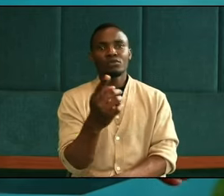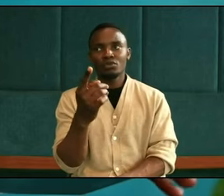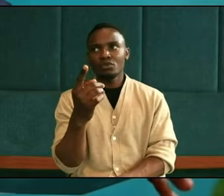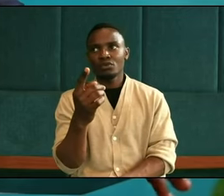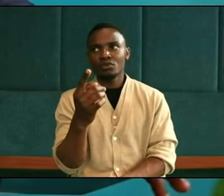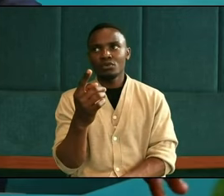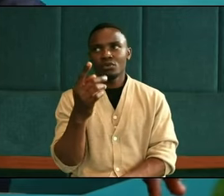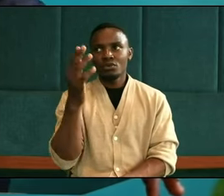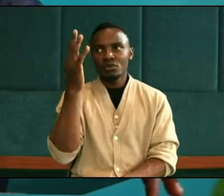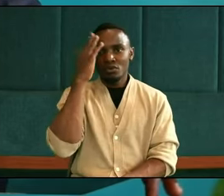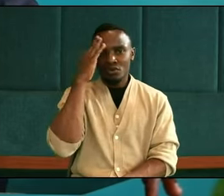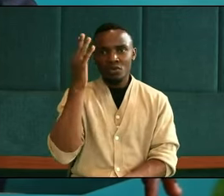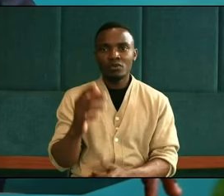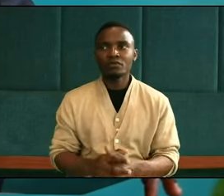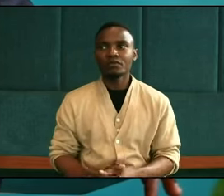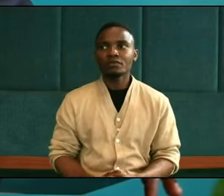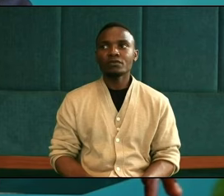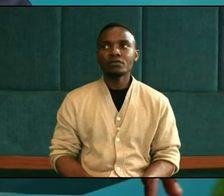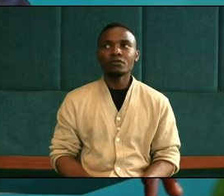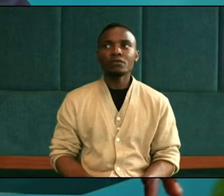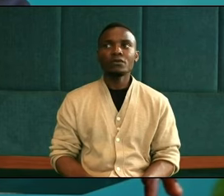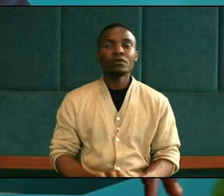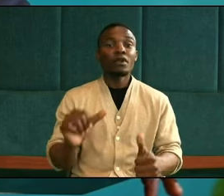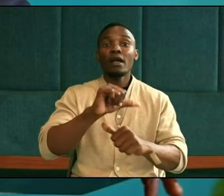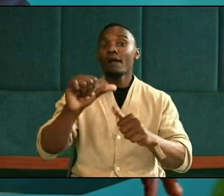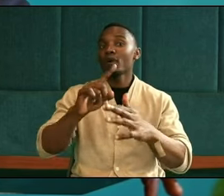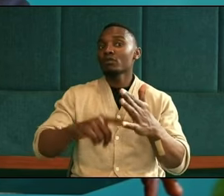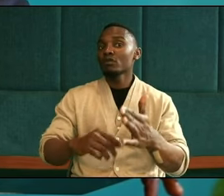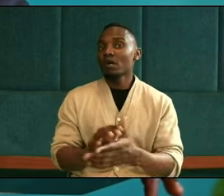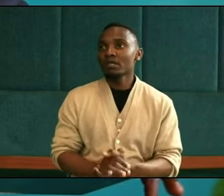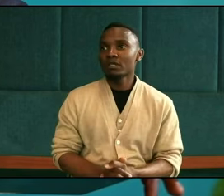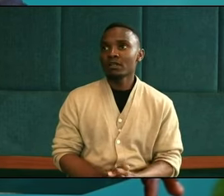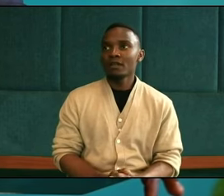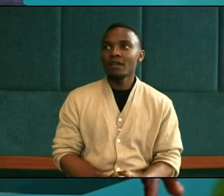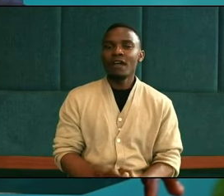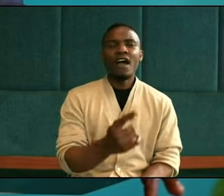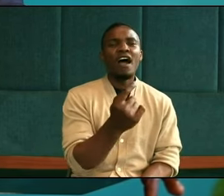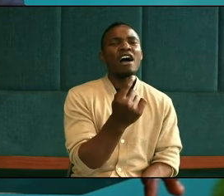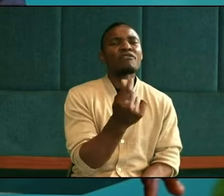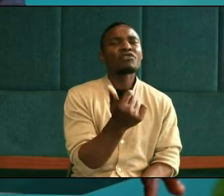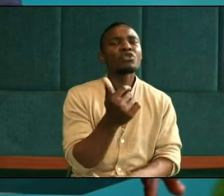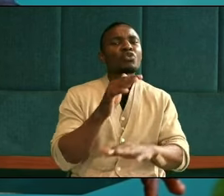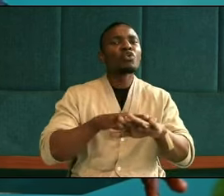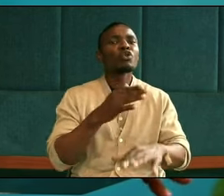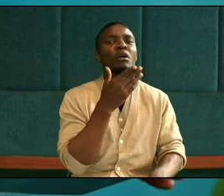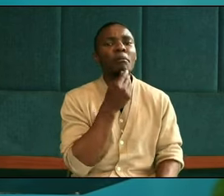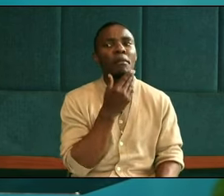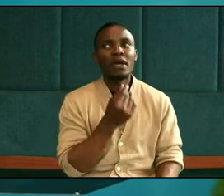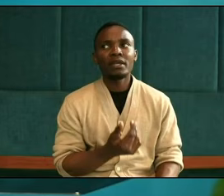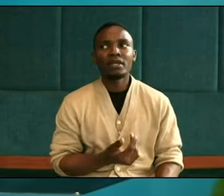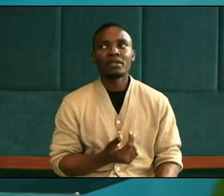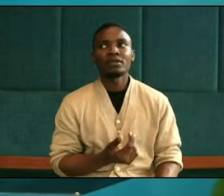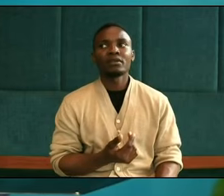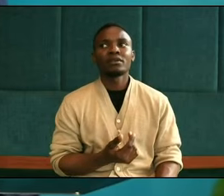The Gaithers sing it. It's about a few good men. A few good men. When I